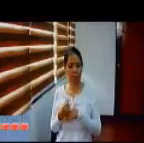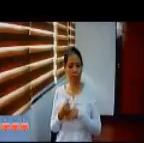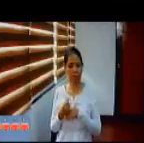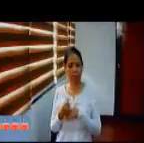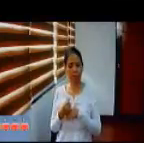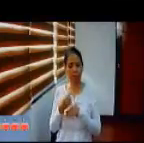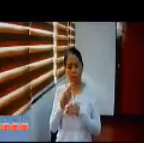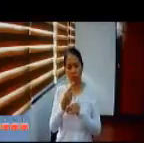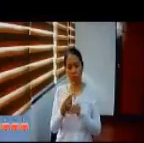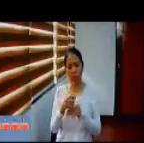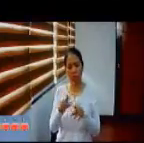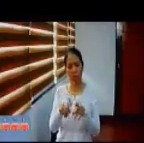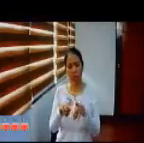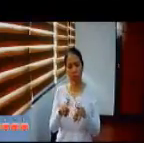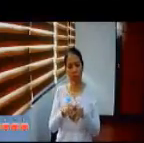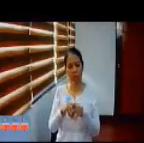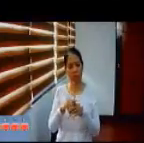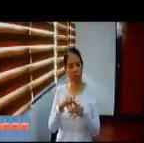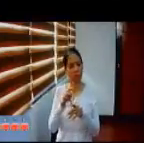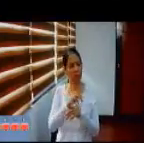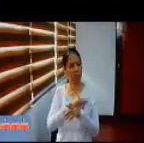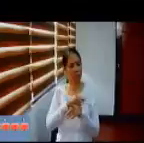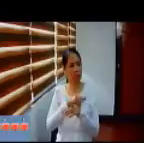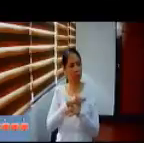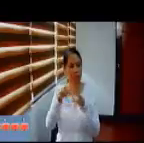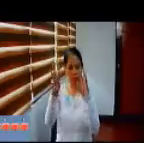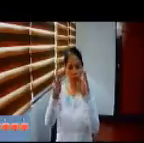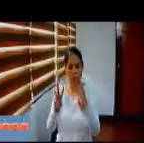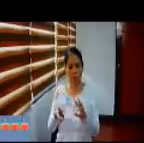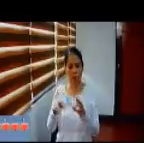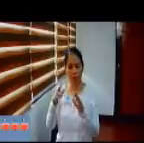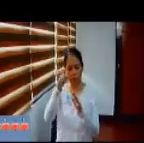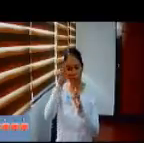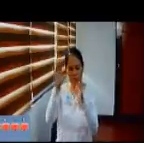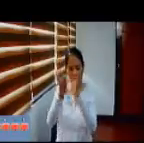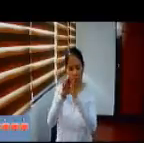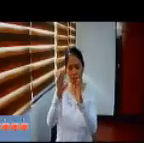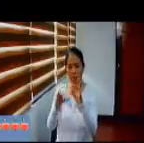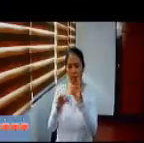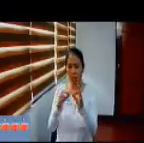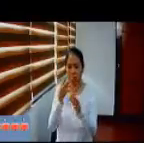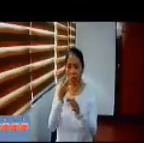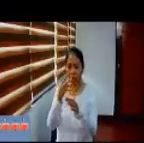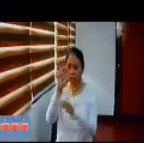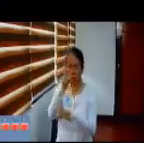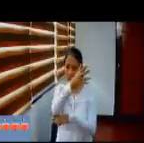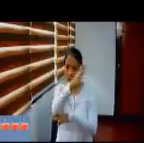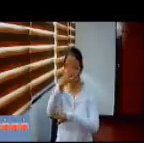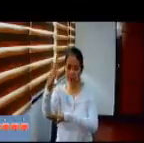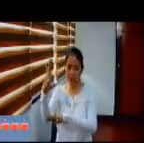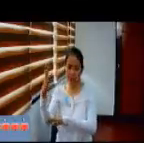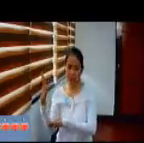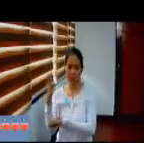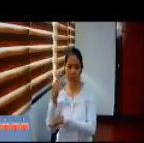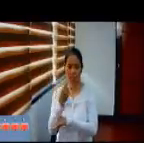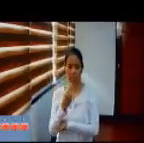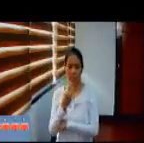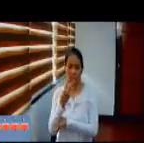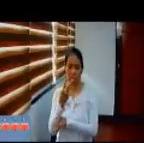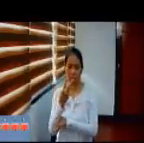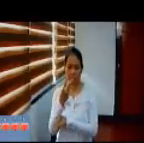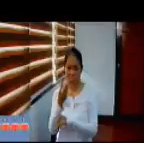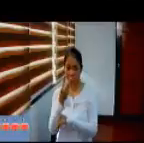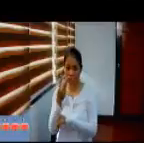as a nature and wildlife photographer, if I see the forest and I see I have an estimation of